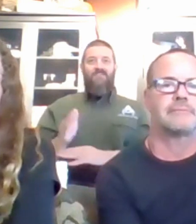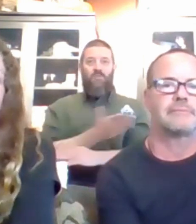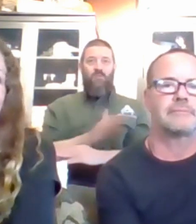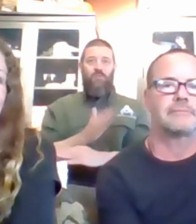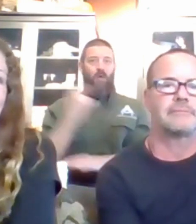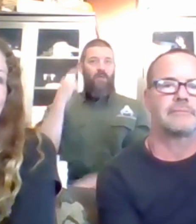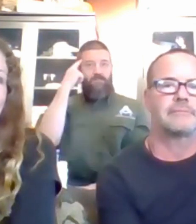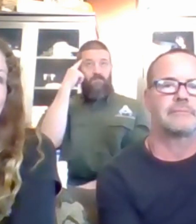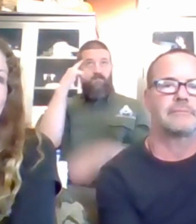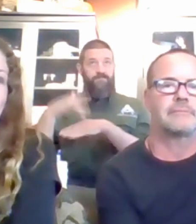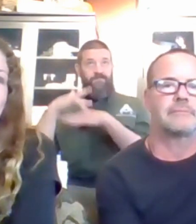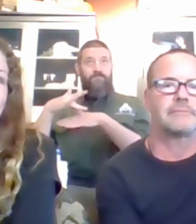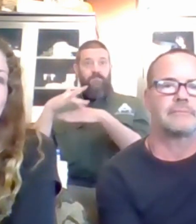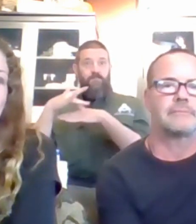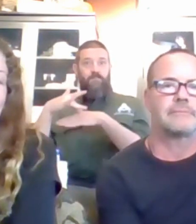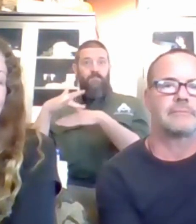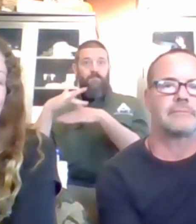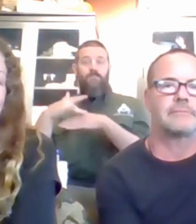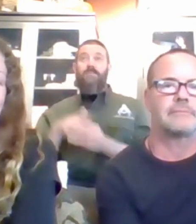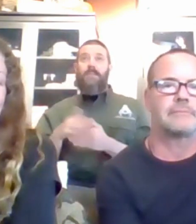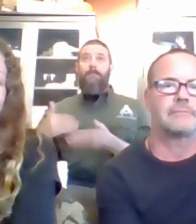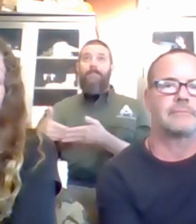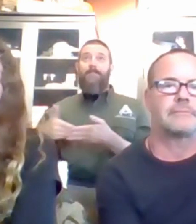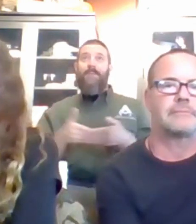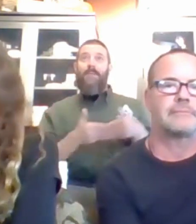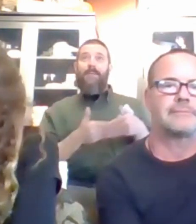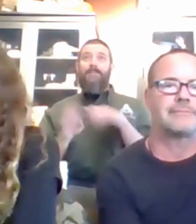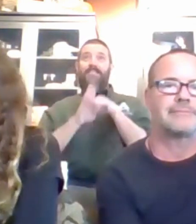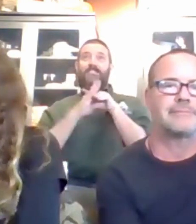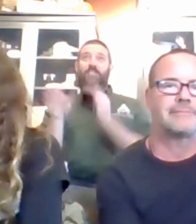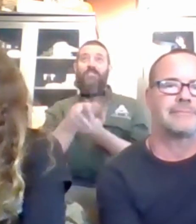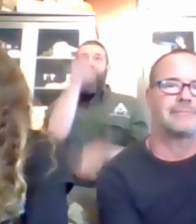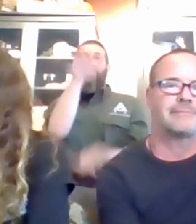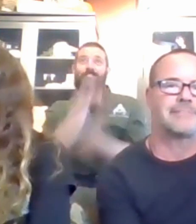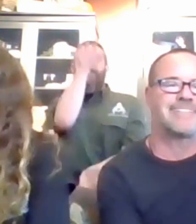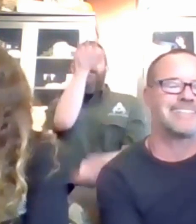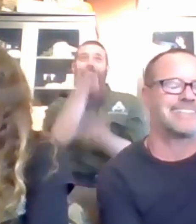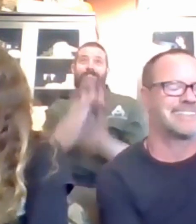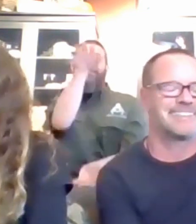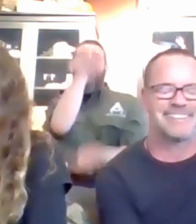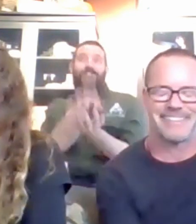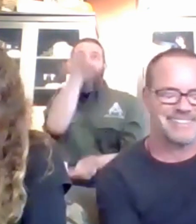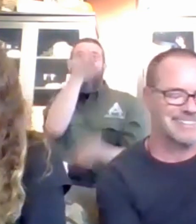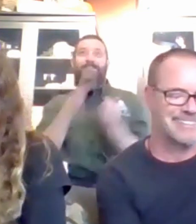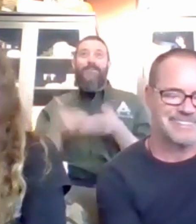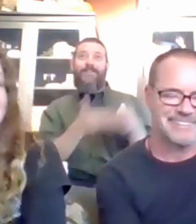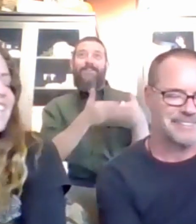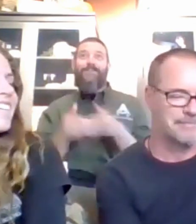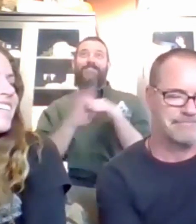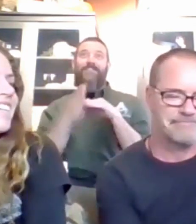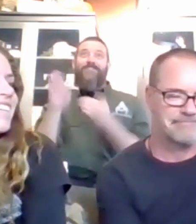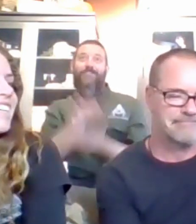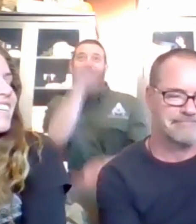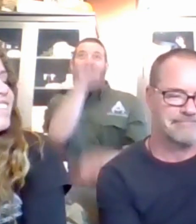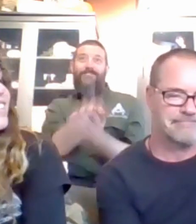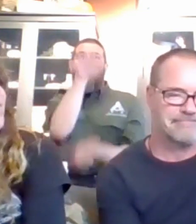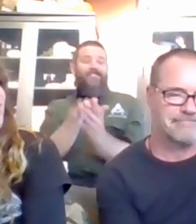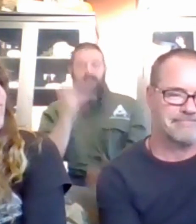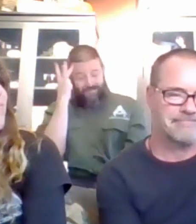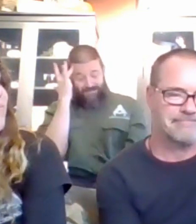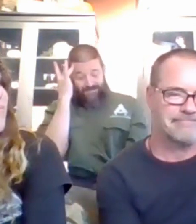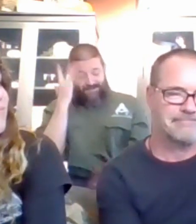my head all day, every day, because I go around going, baby shark, do do do do do do, baby shark, do do